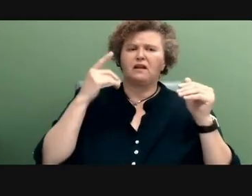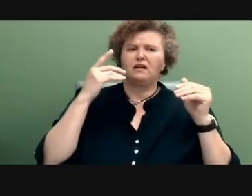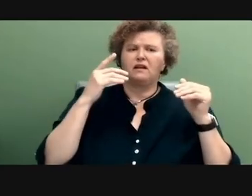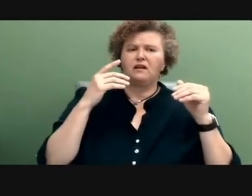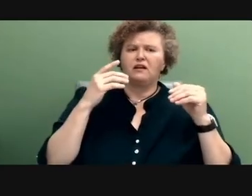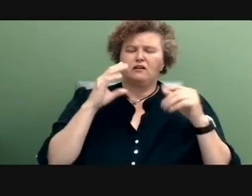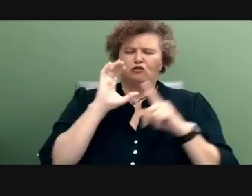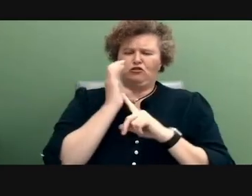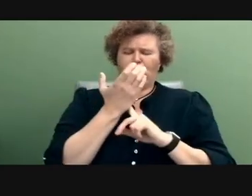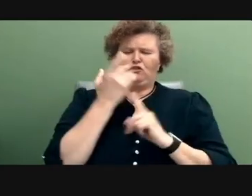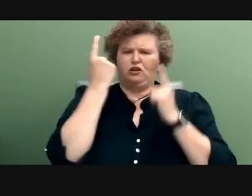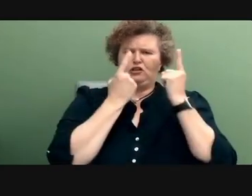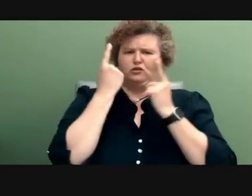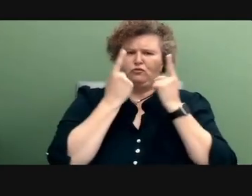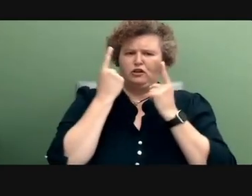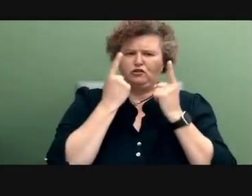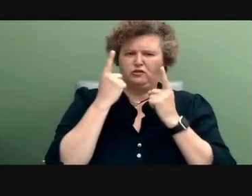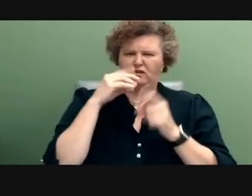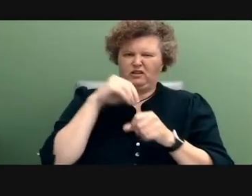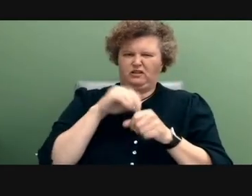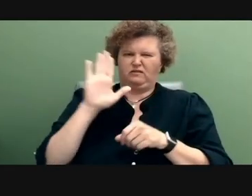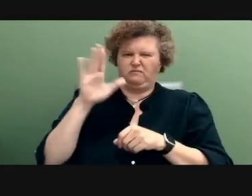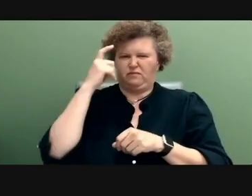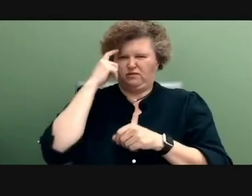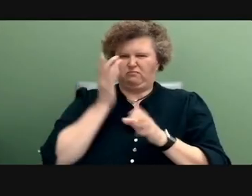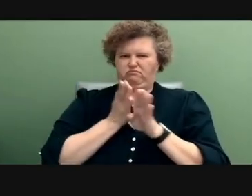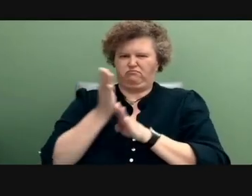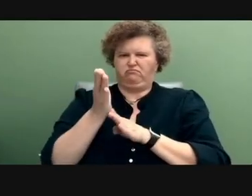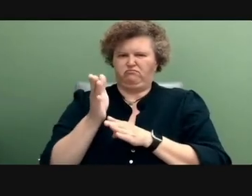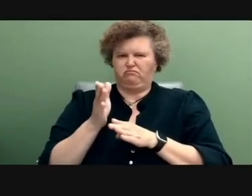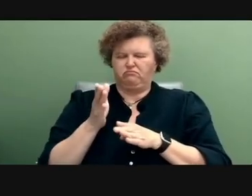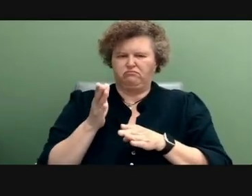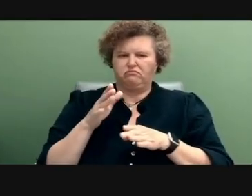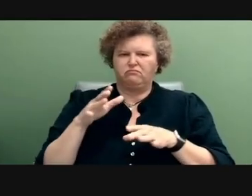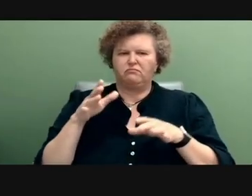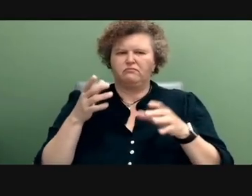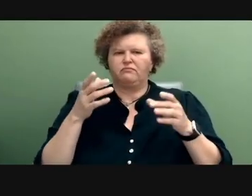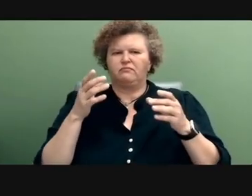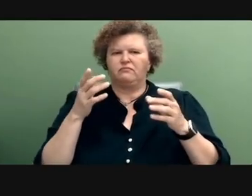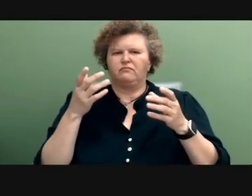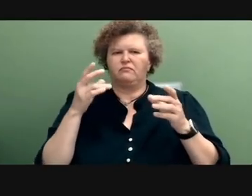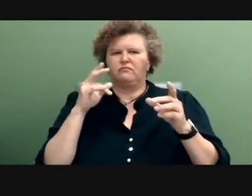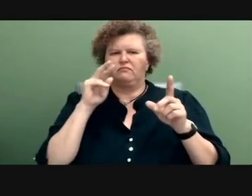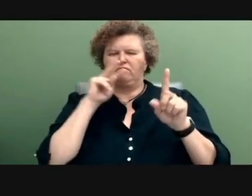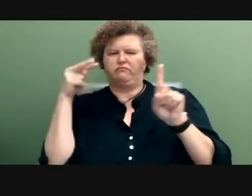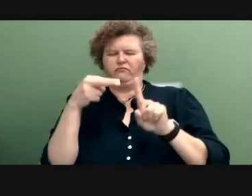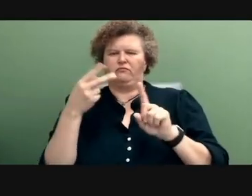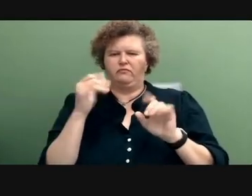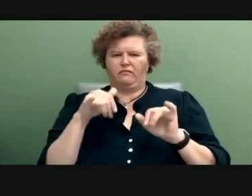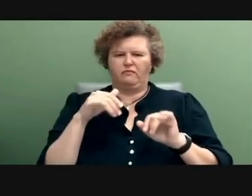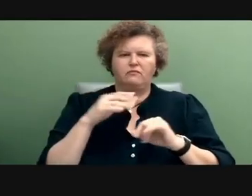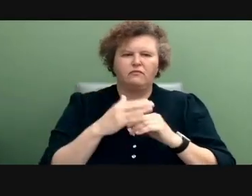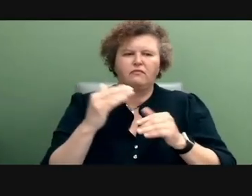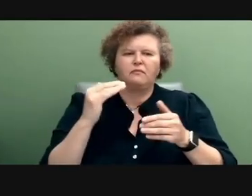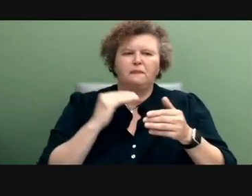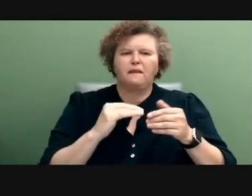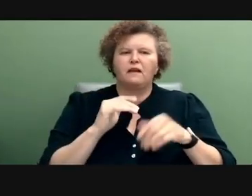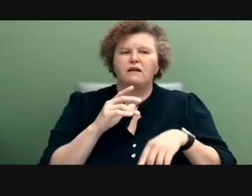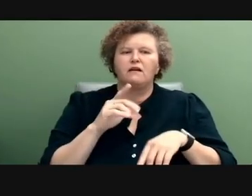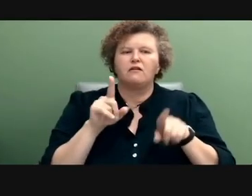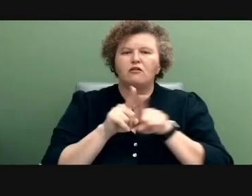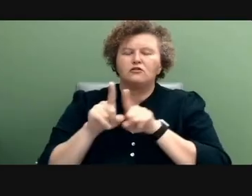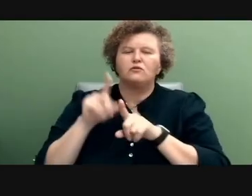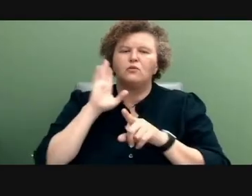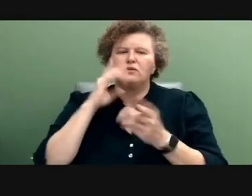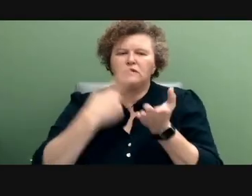comparing the two. Also, culture consideration in the mental health fields and the perspective